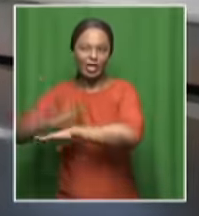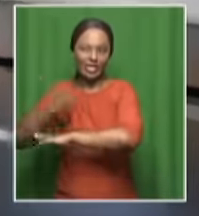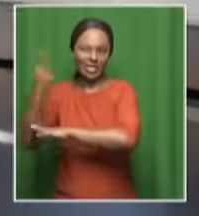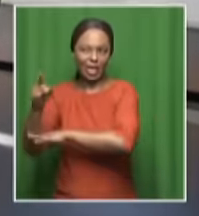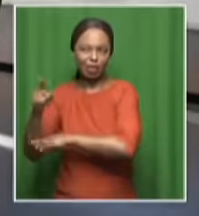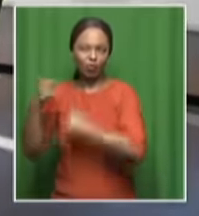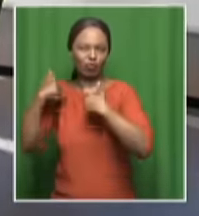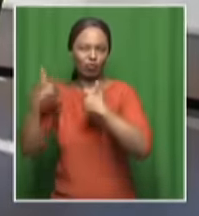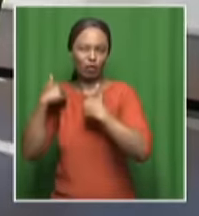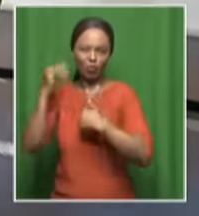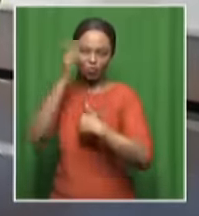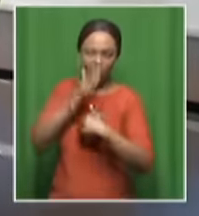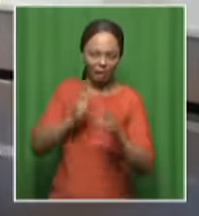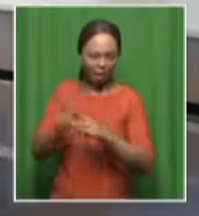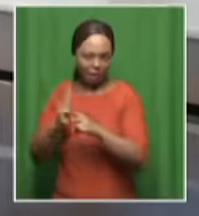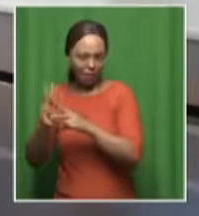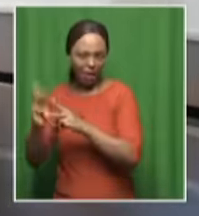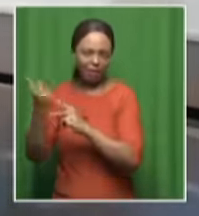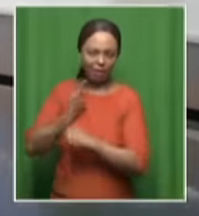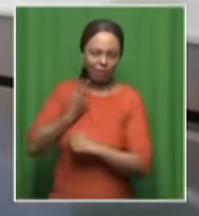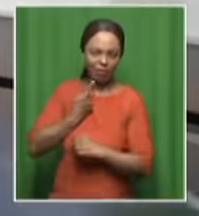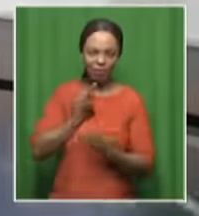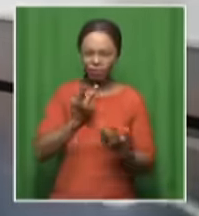impact on how the players will be able to come out?